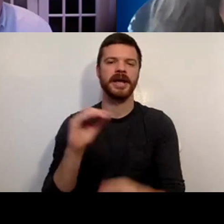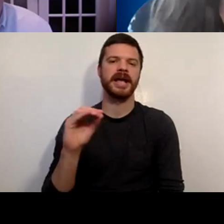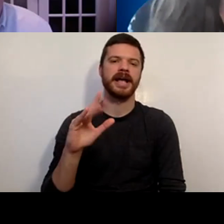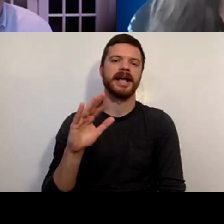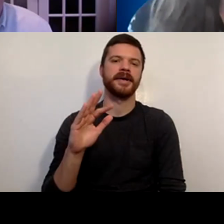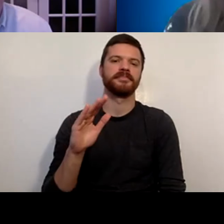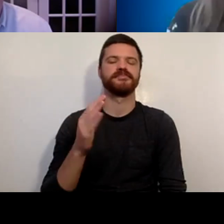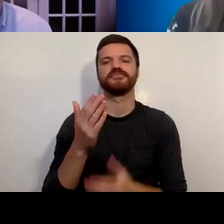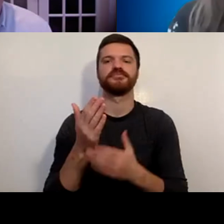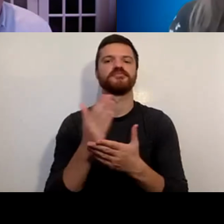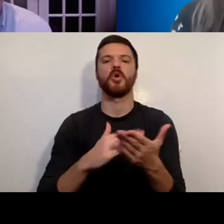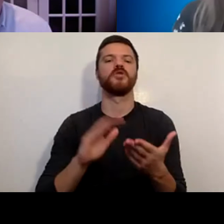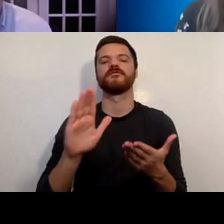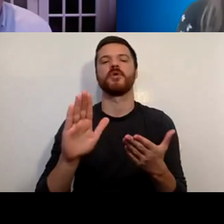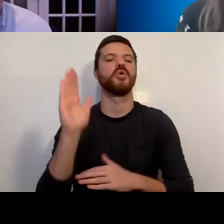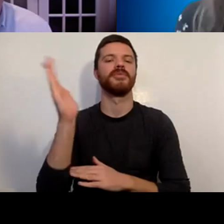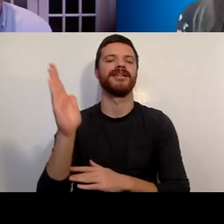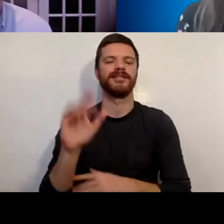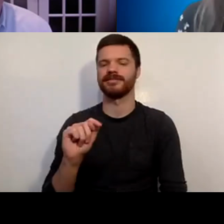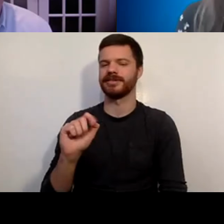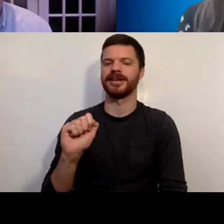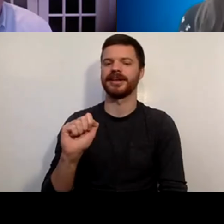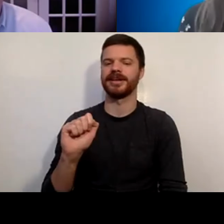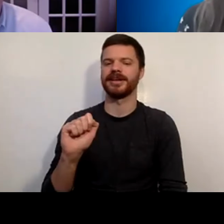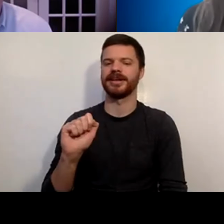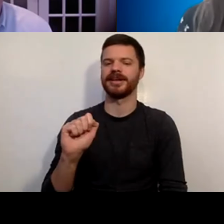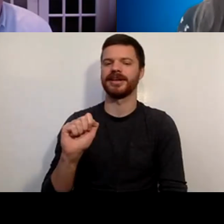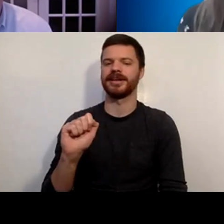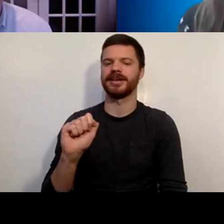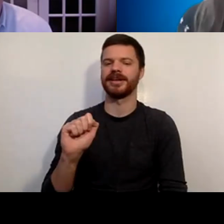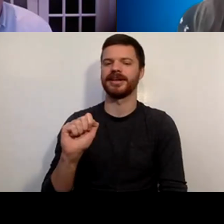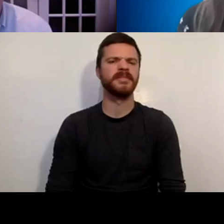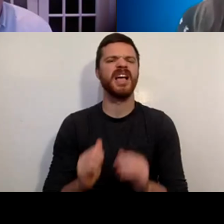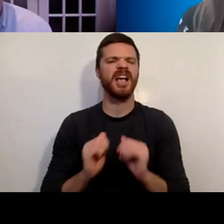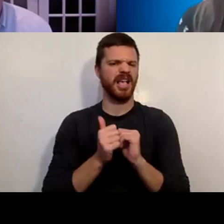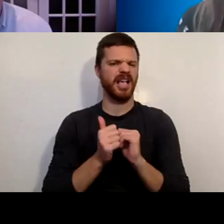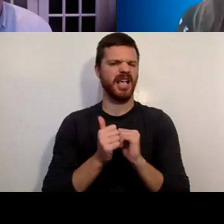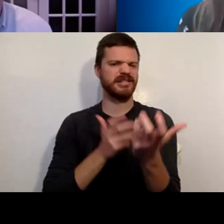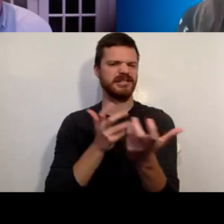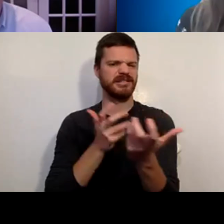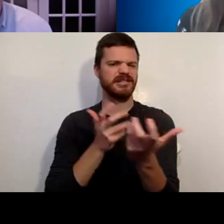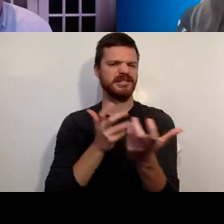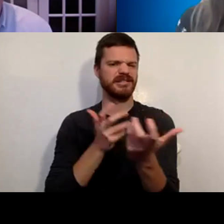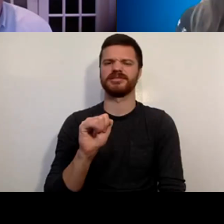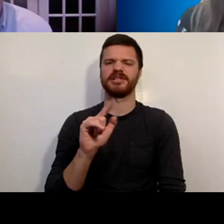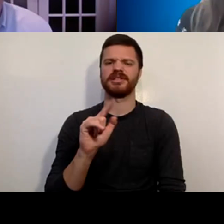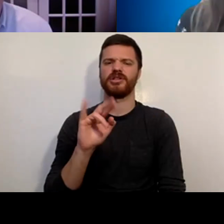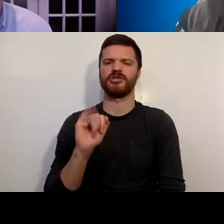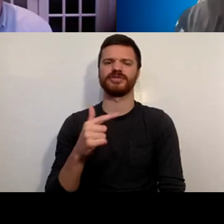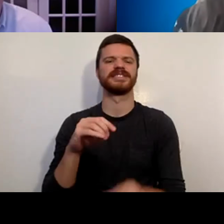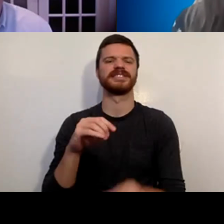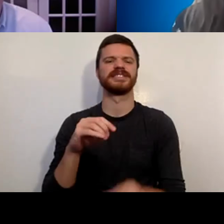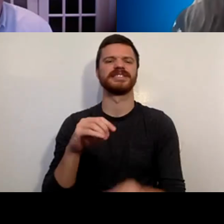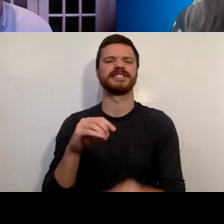your presentation about tailoring. So how can tailoring be done in practice outside the context of